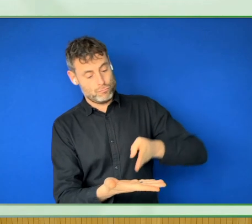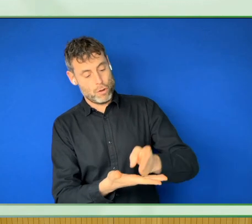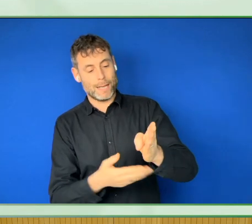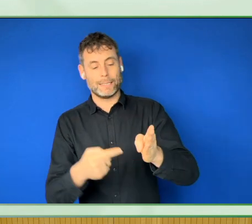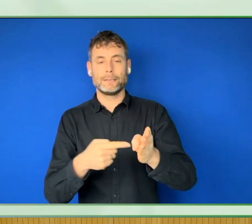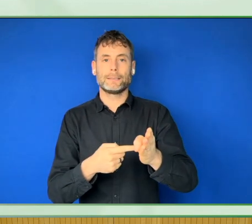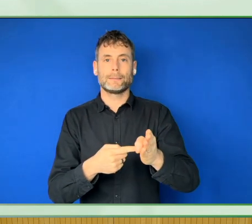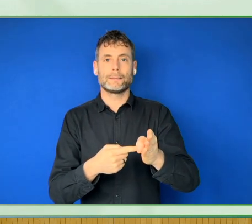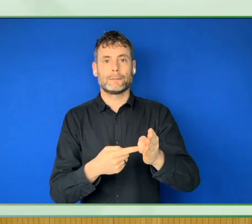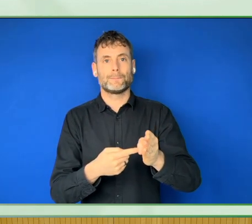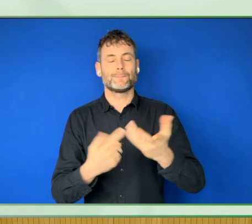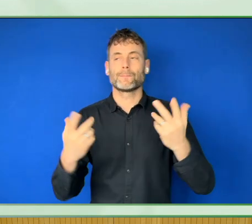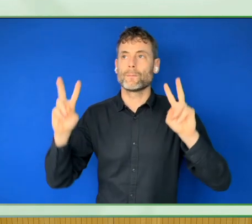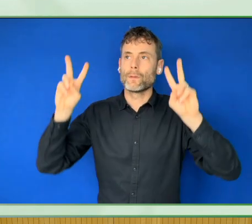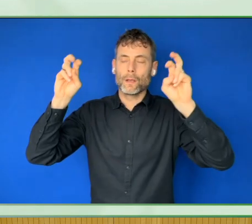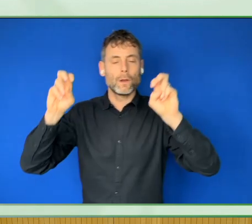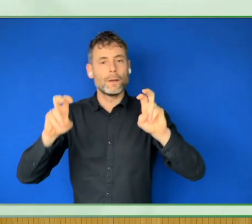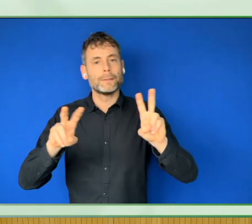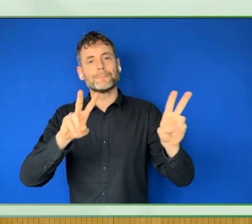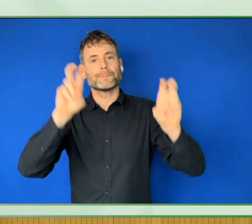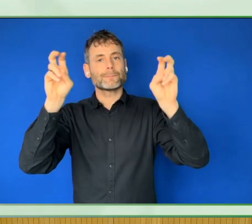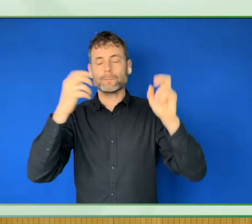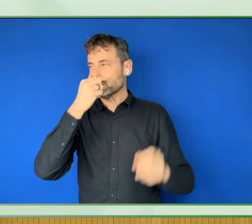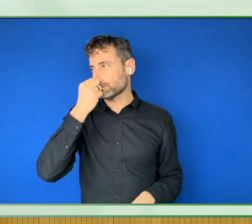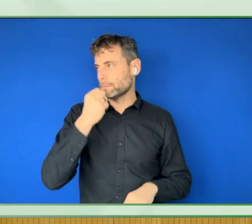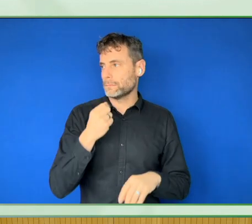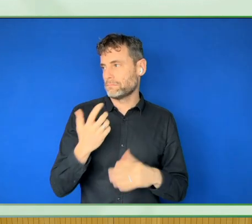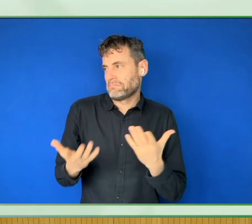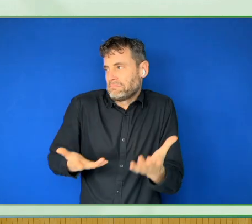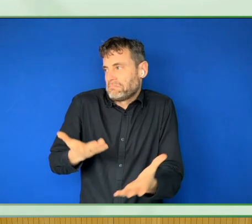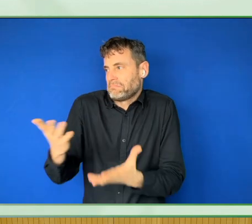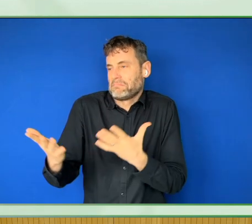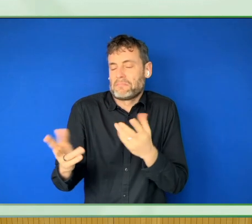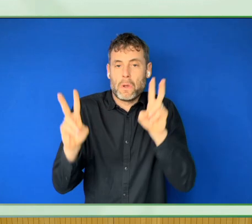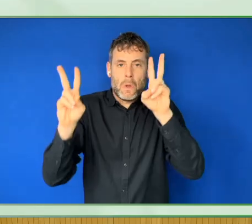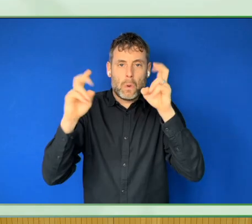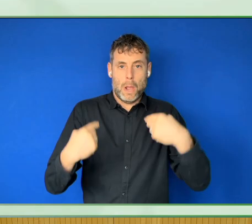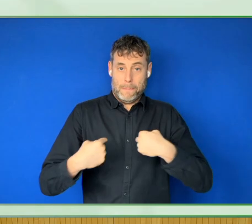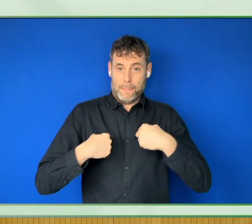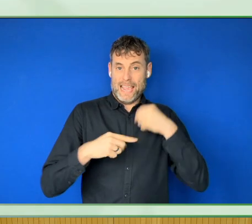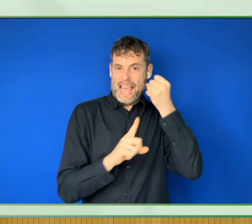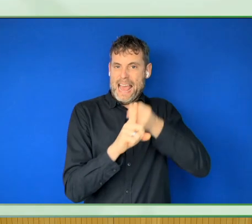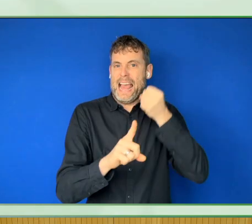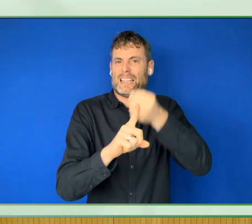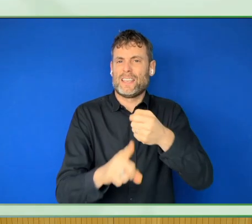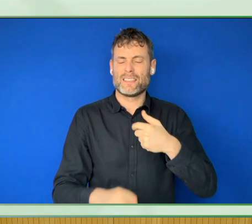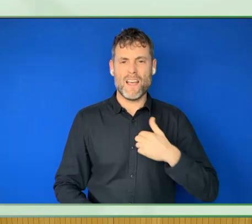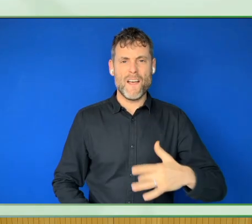being, people describe me as an activist, that feels very confrontational for